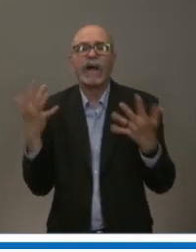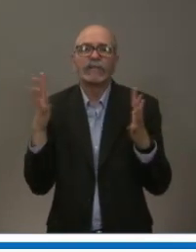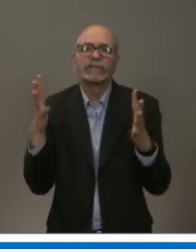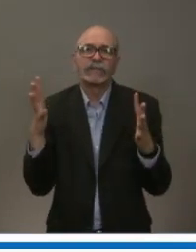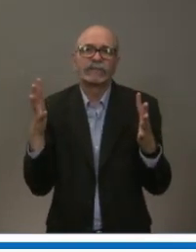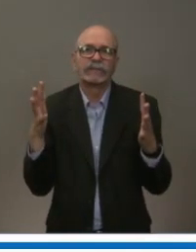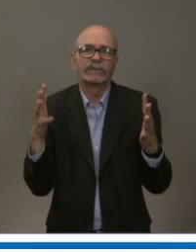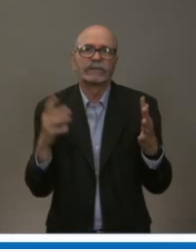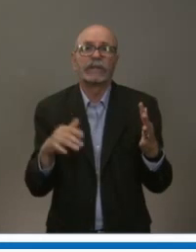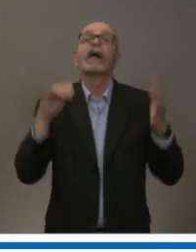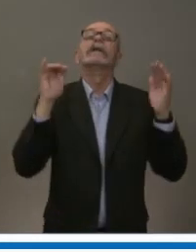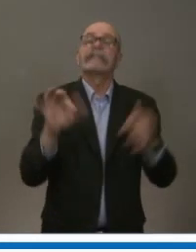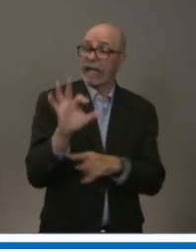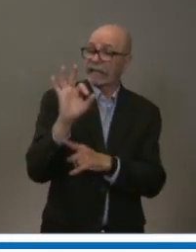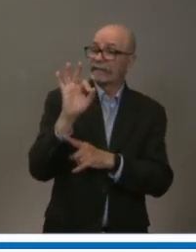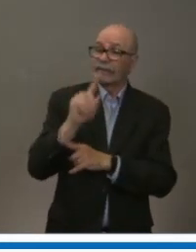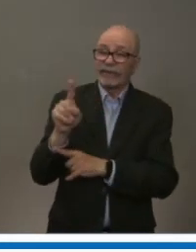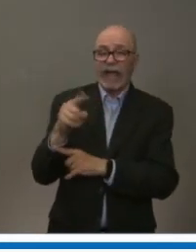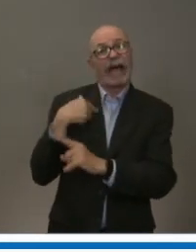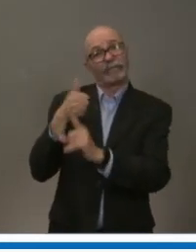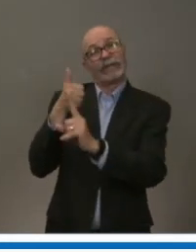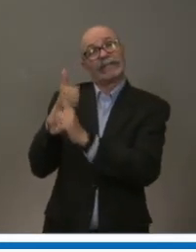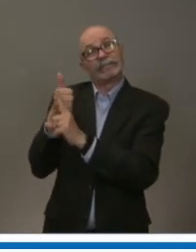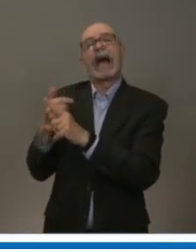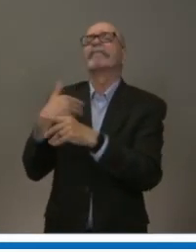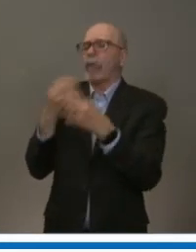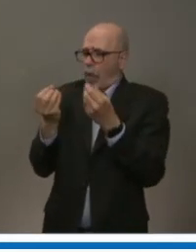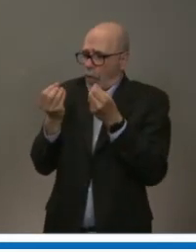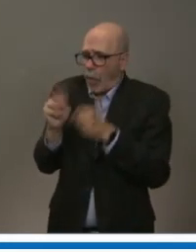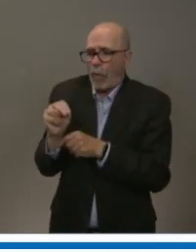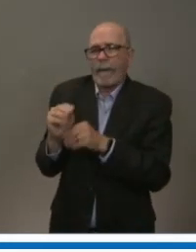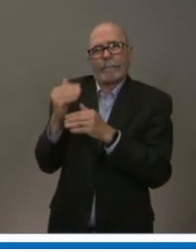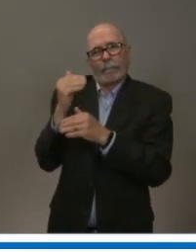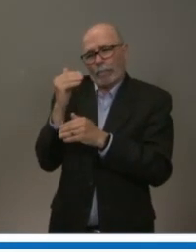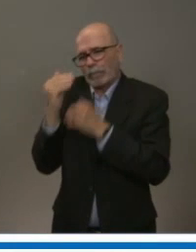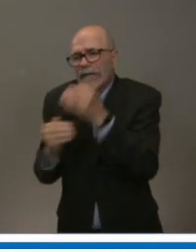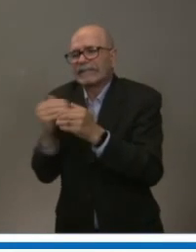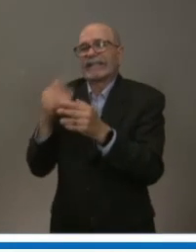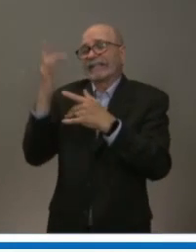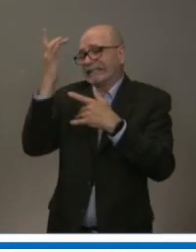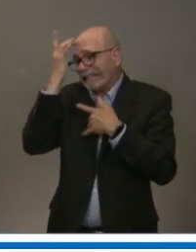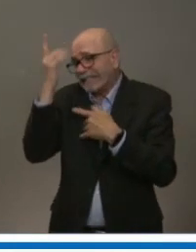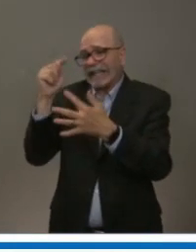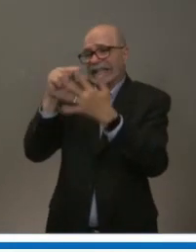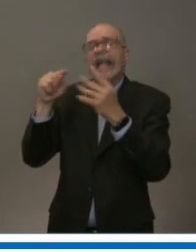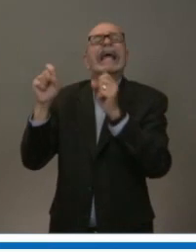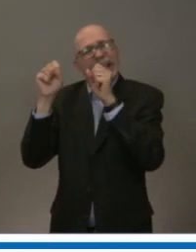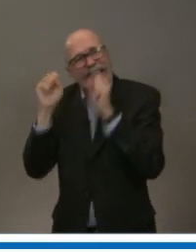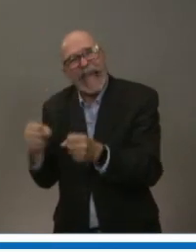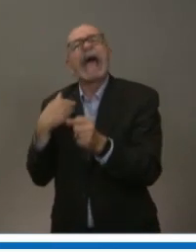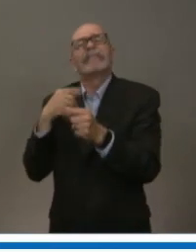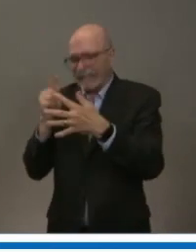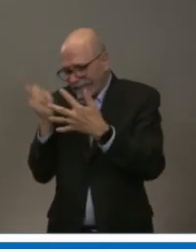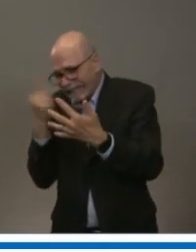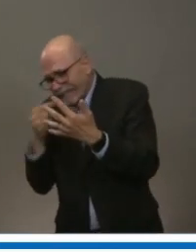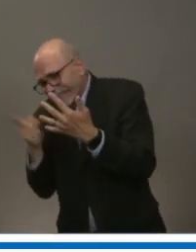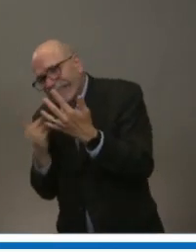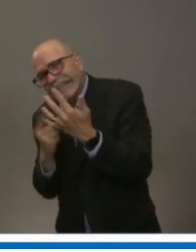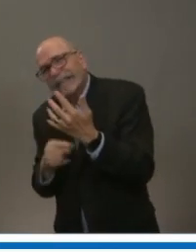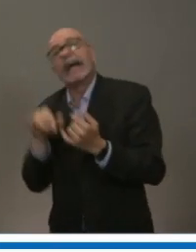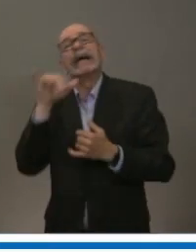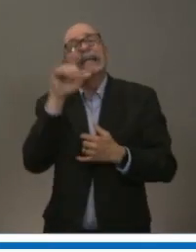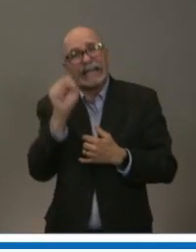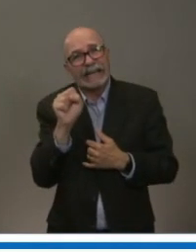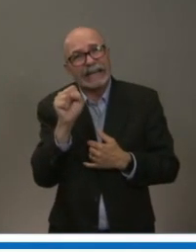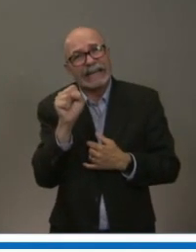they have and get in the timely attention that they need based on the urgency of their symptoms. Saying you have COVID will